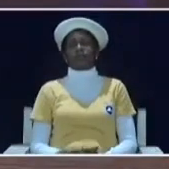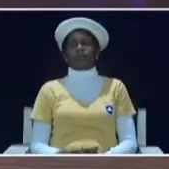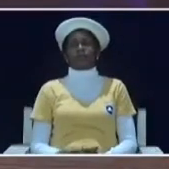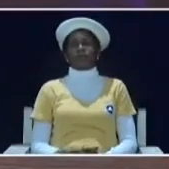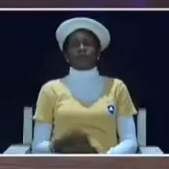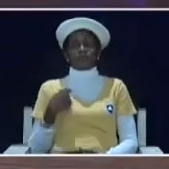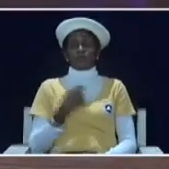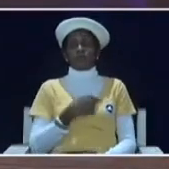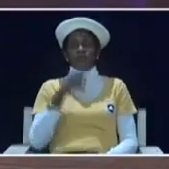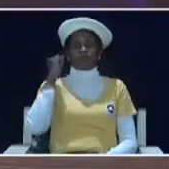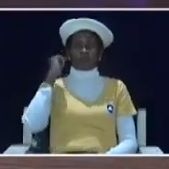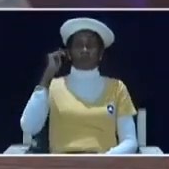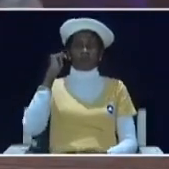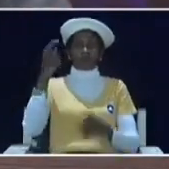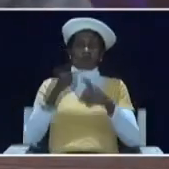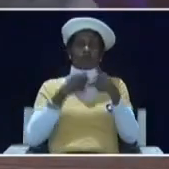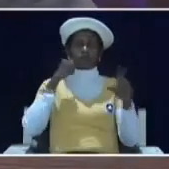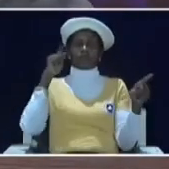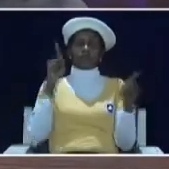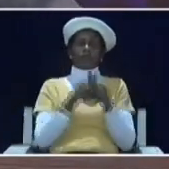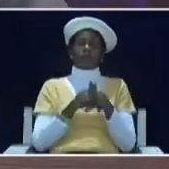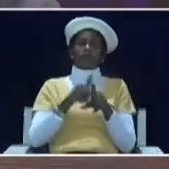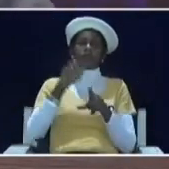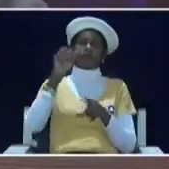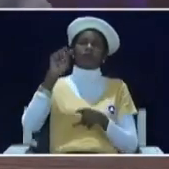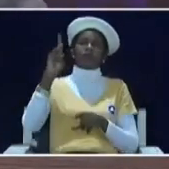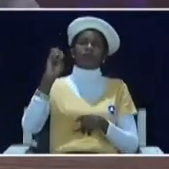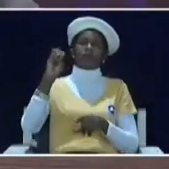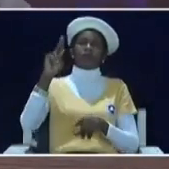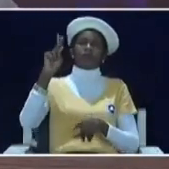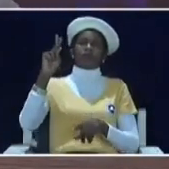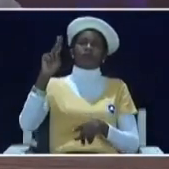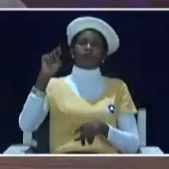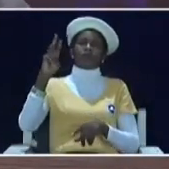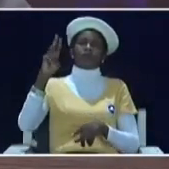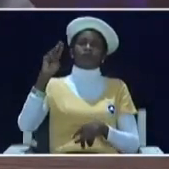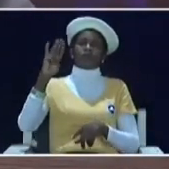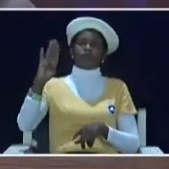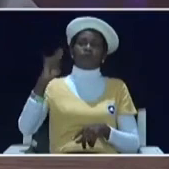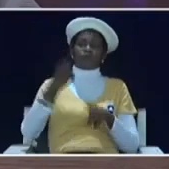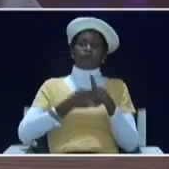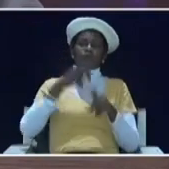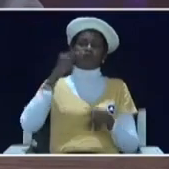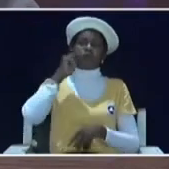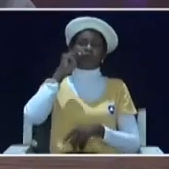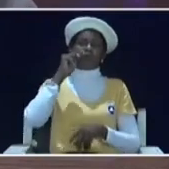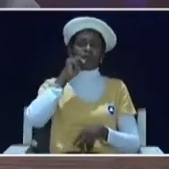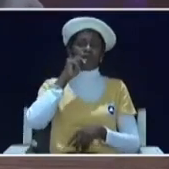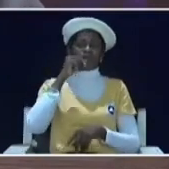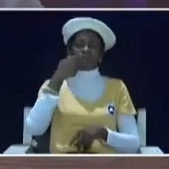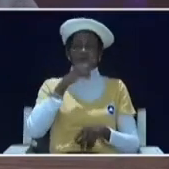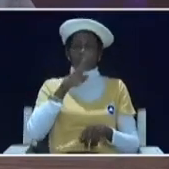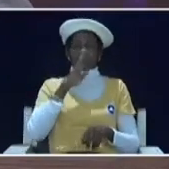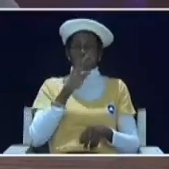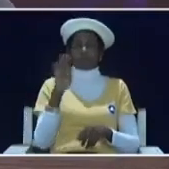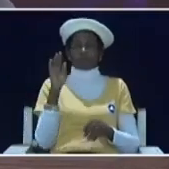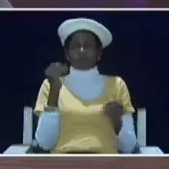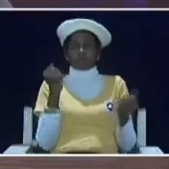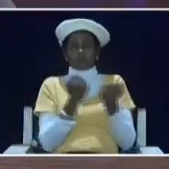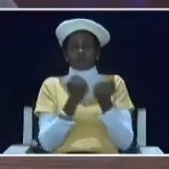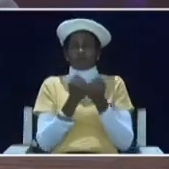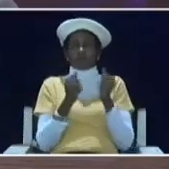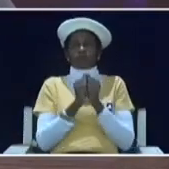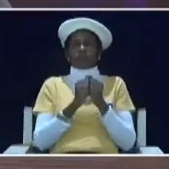We have a testimony from Sister Adekunbi Adedeji from Nigeria, who had been battling with